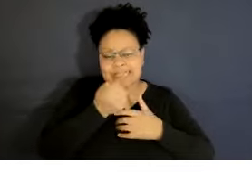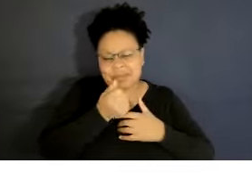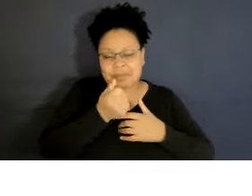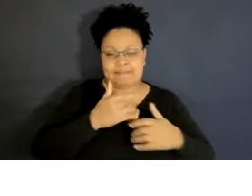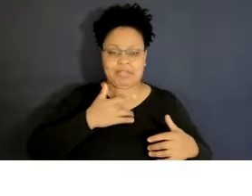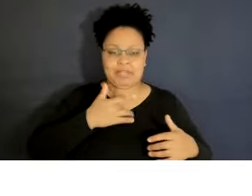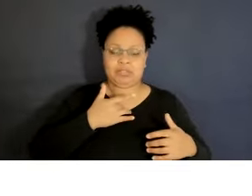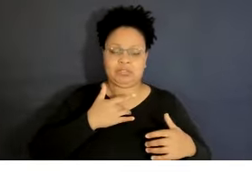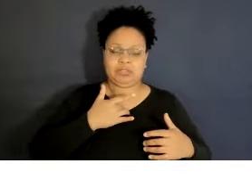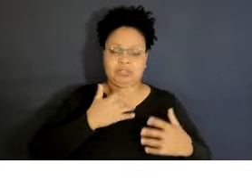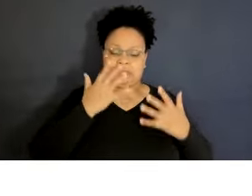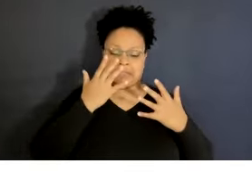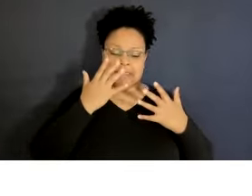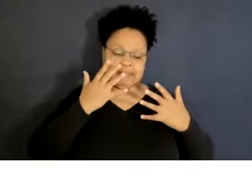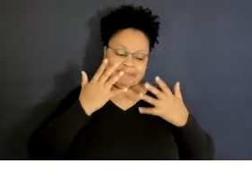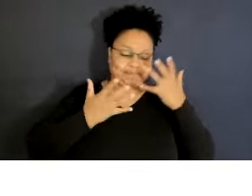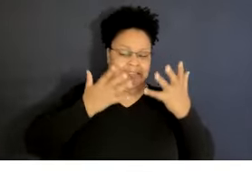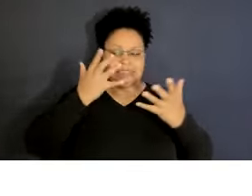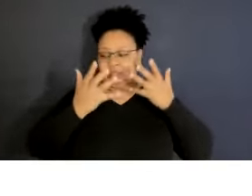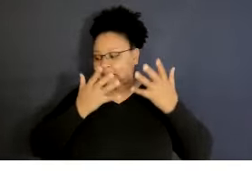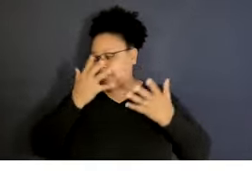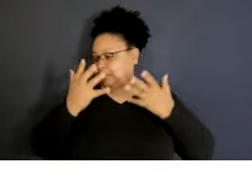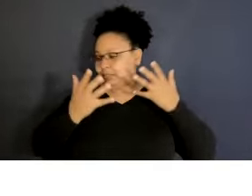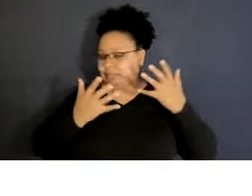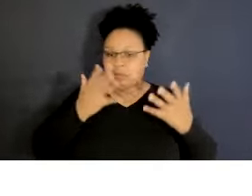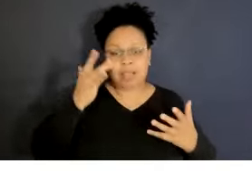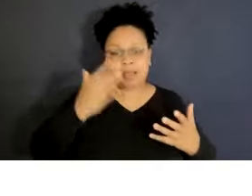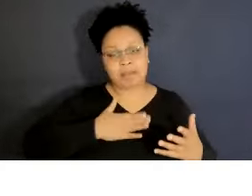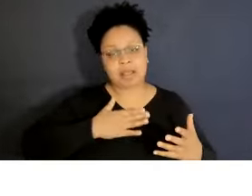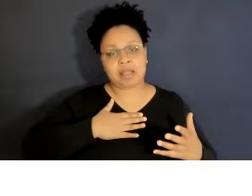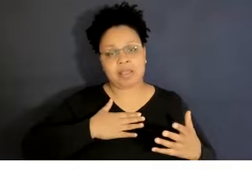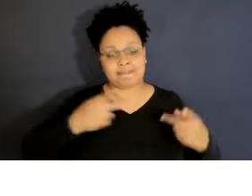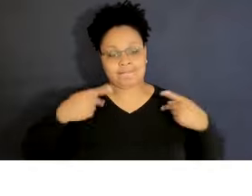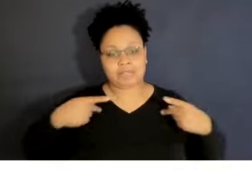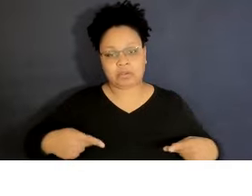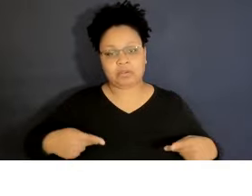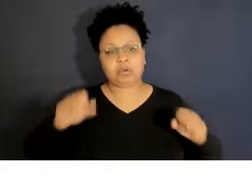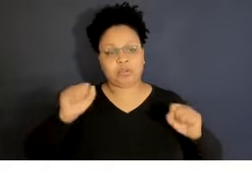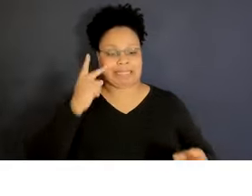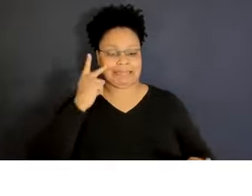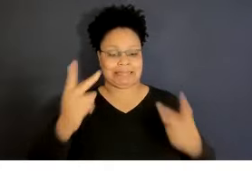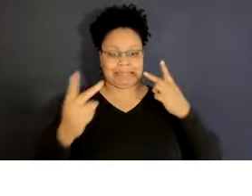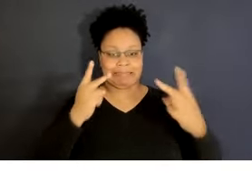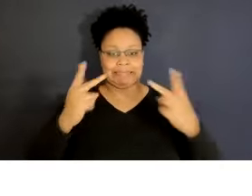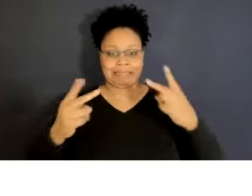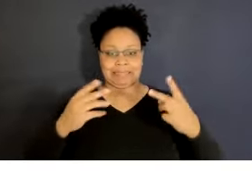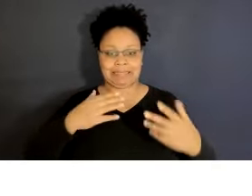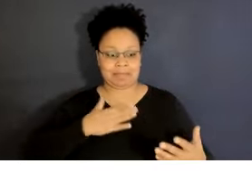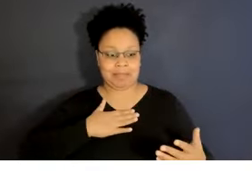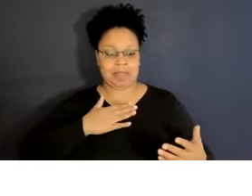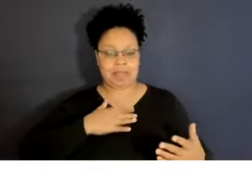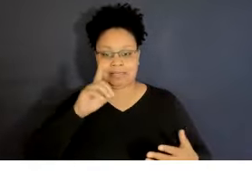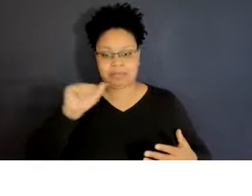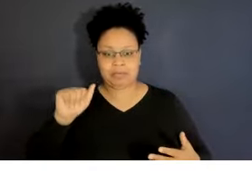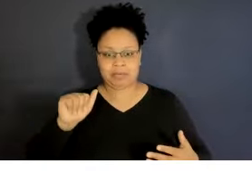My disability is a physical disability for the most part, and it's pretty apparent. I have